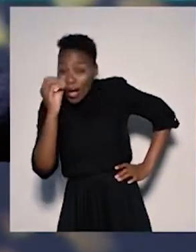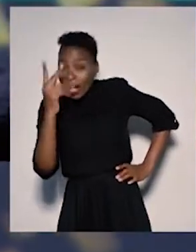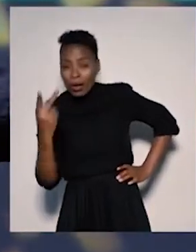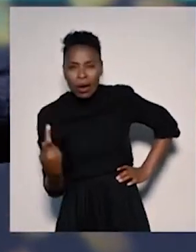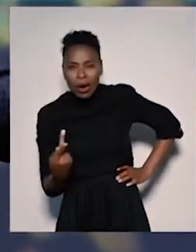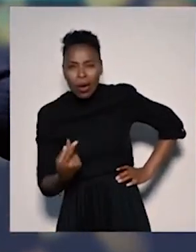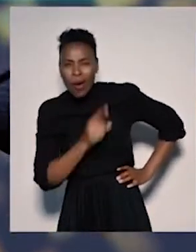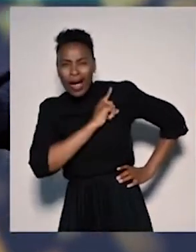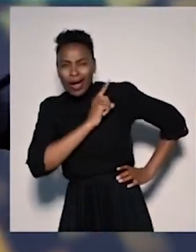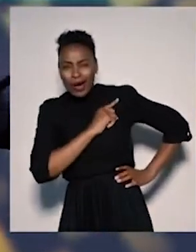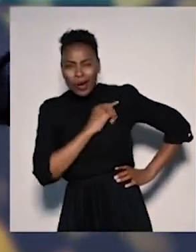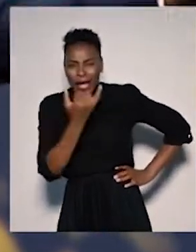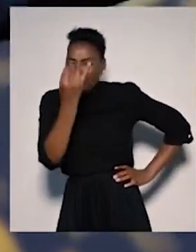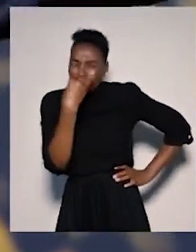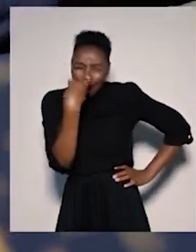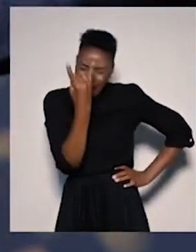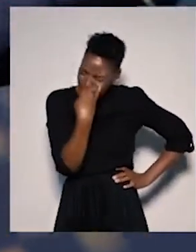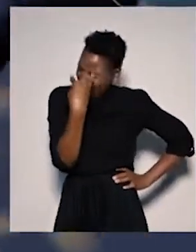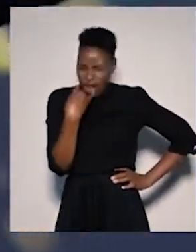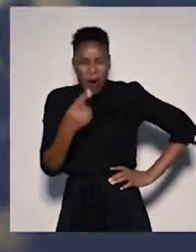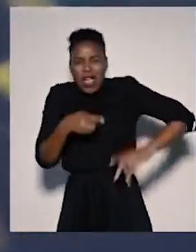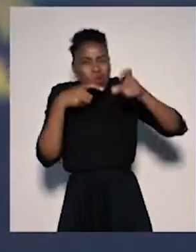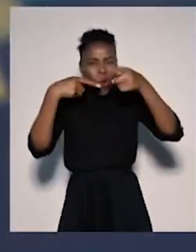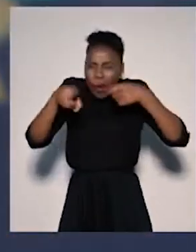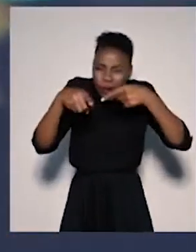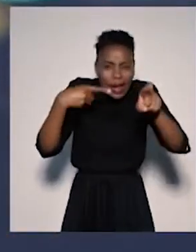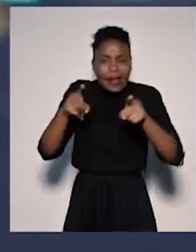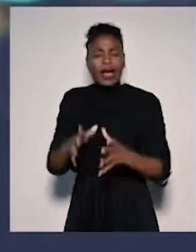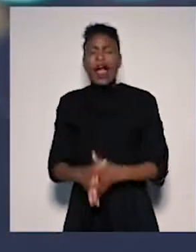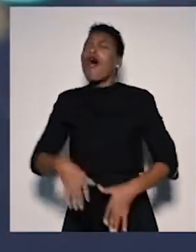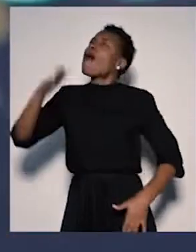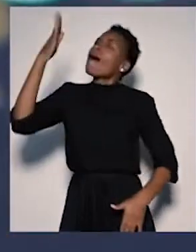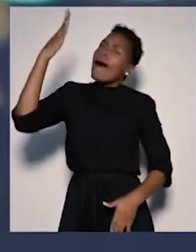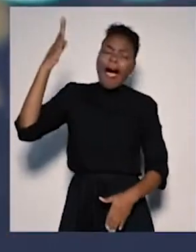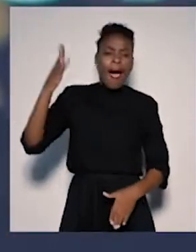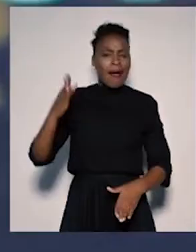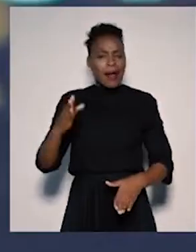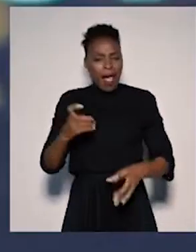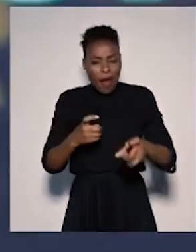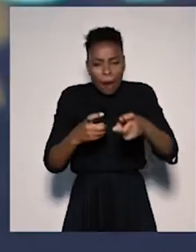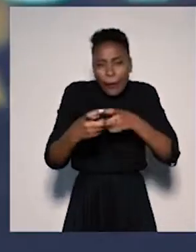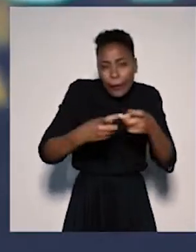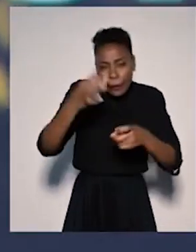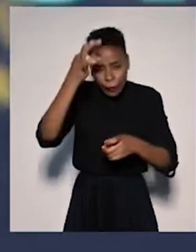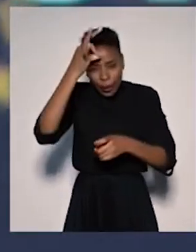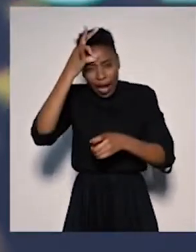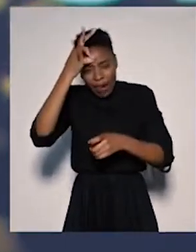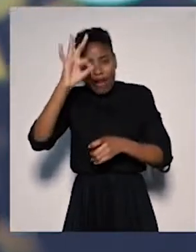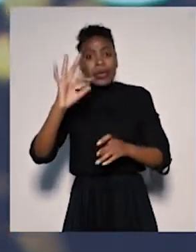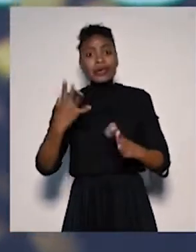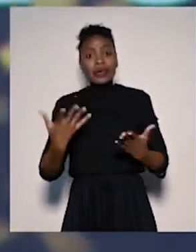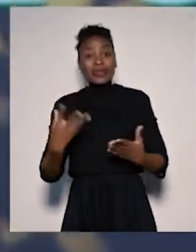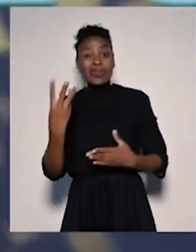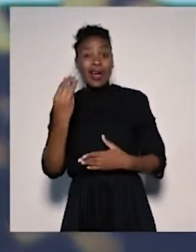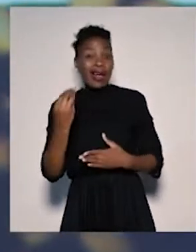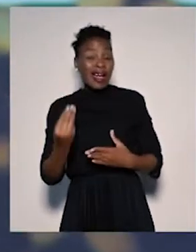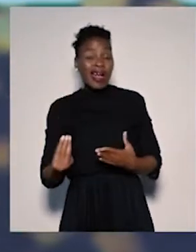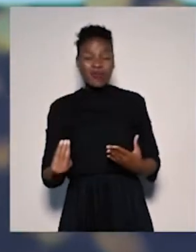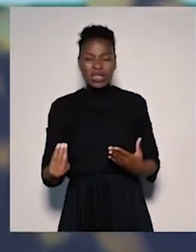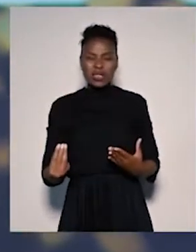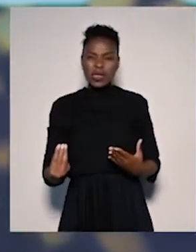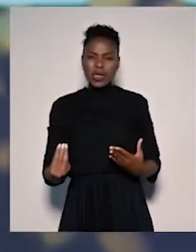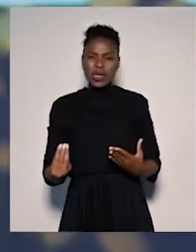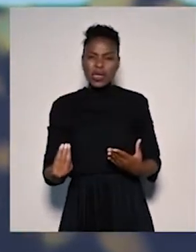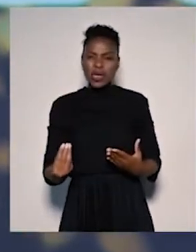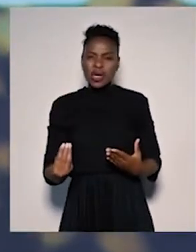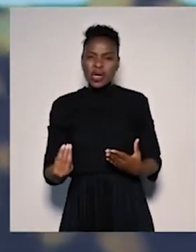alarm. Under God's way of running a government, you only had to pay tithes